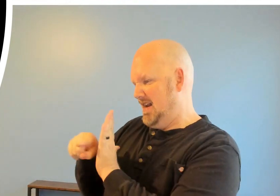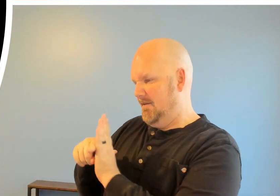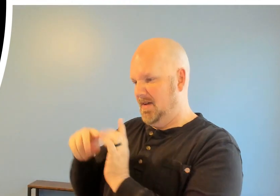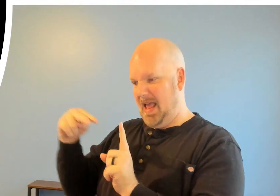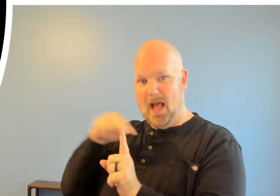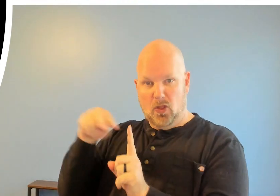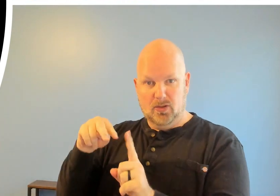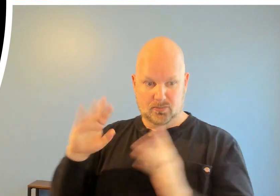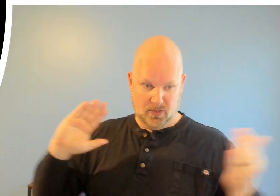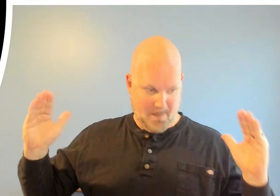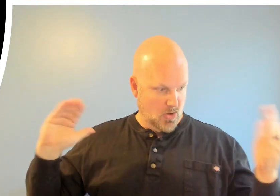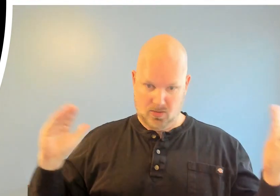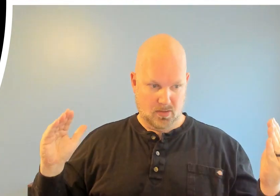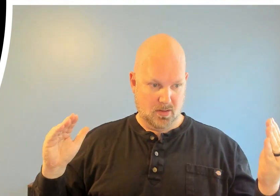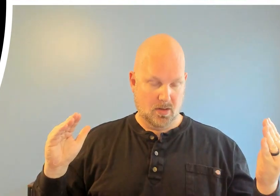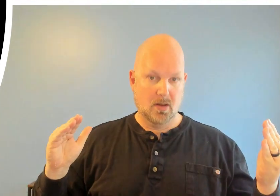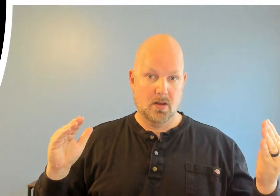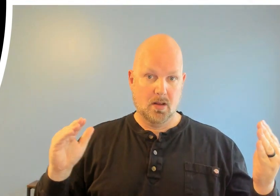or negative outlook on life.